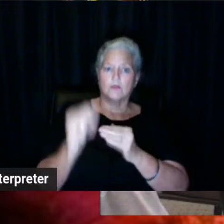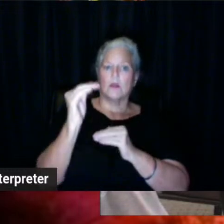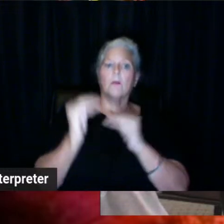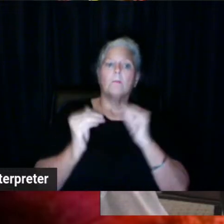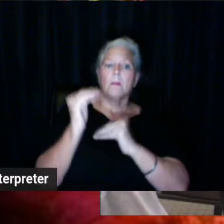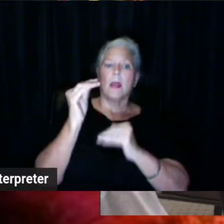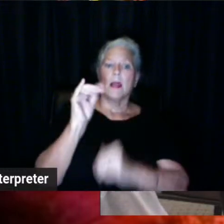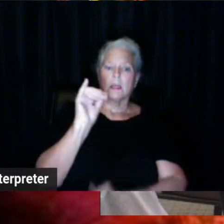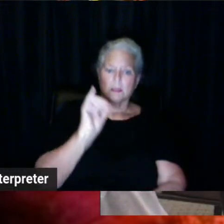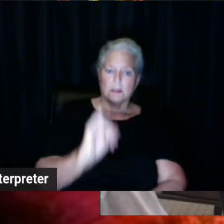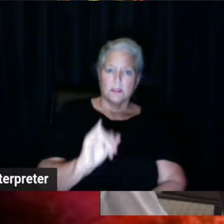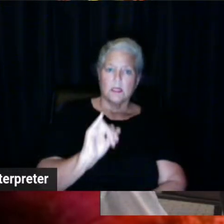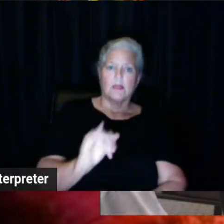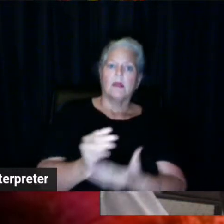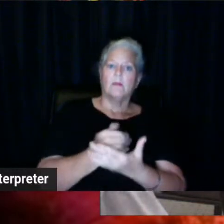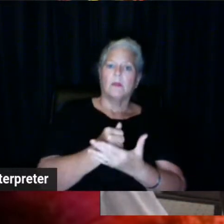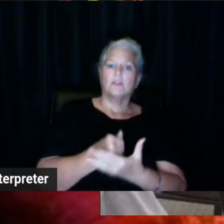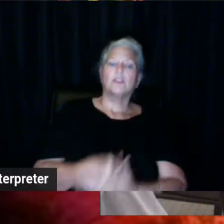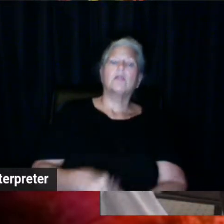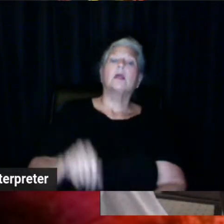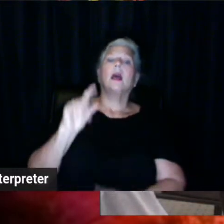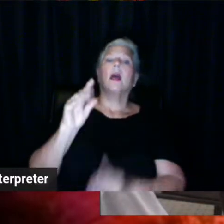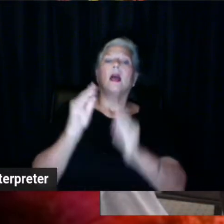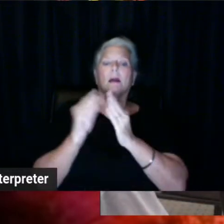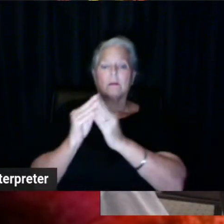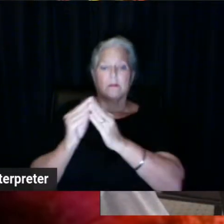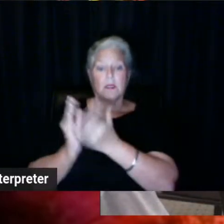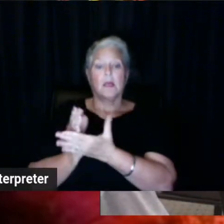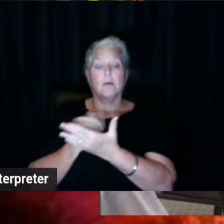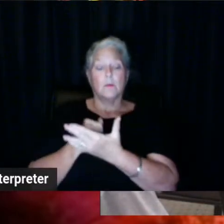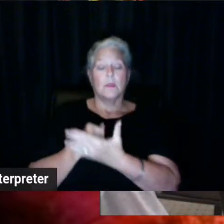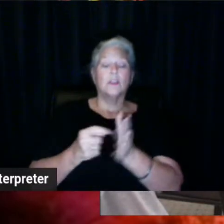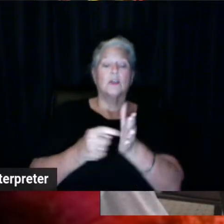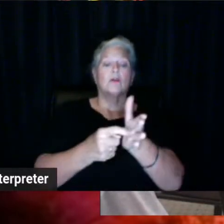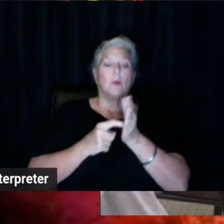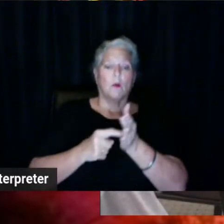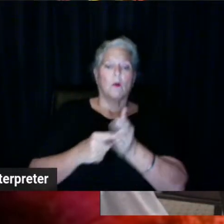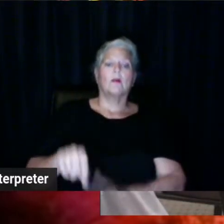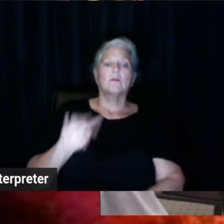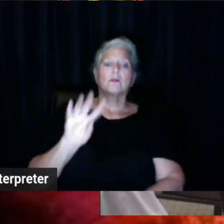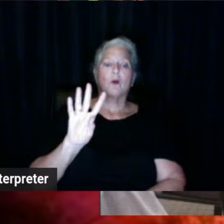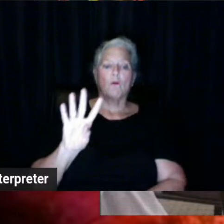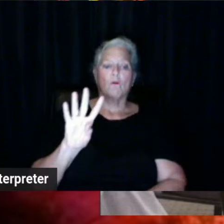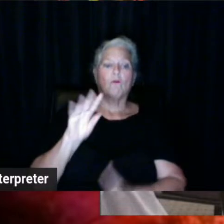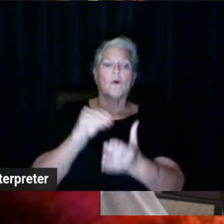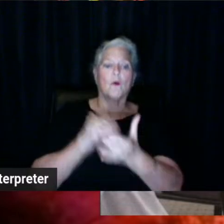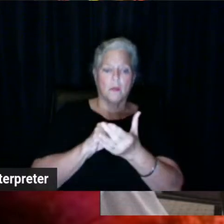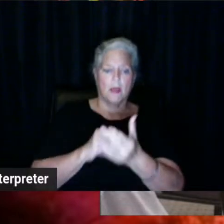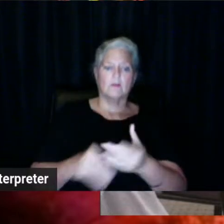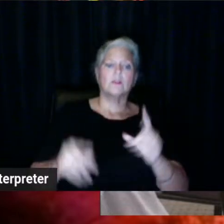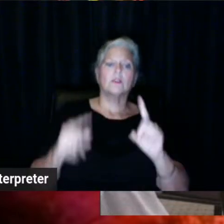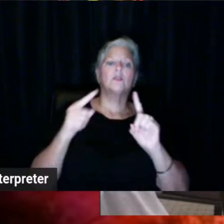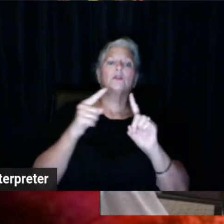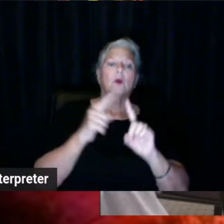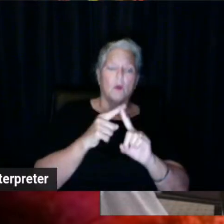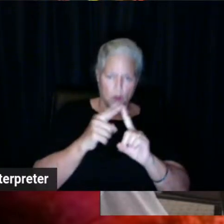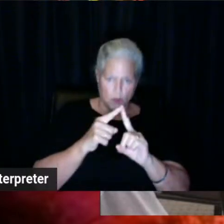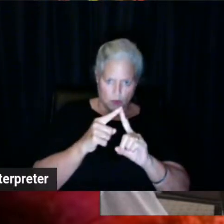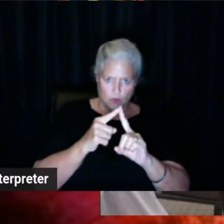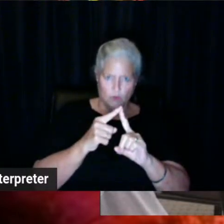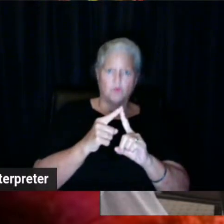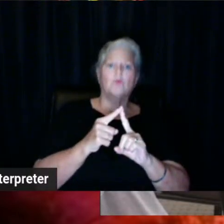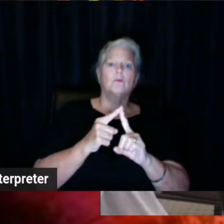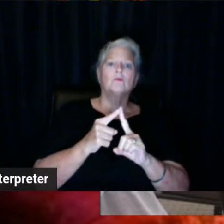clerk's budget requires $4,000 in order to balance that one. So $12,000 is being requested for elections